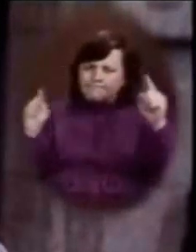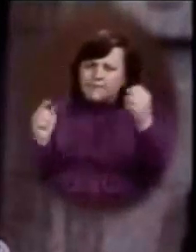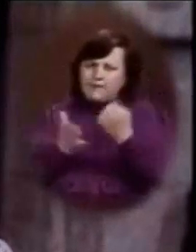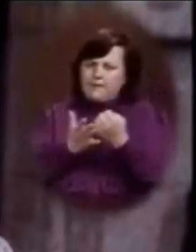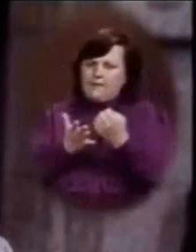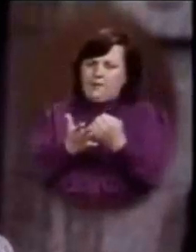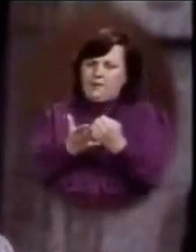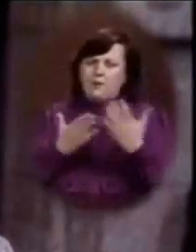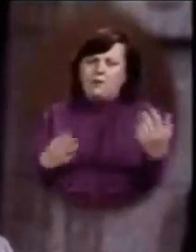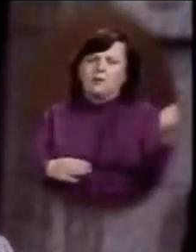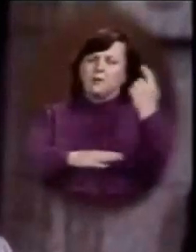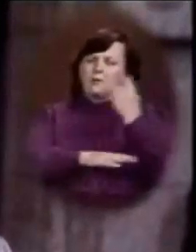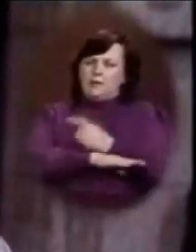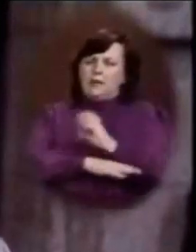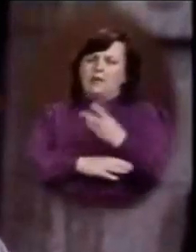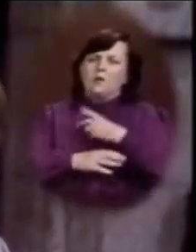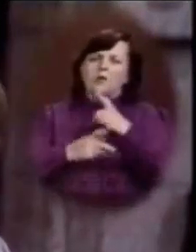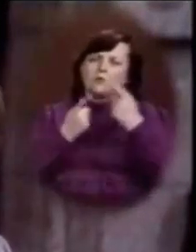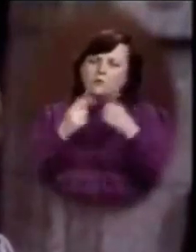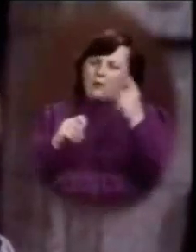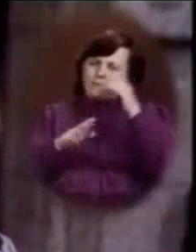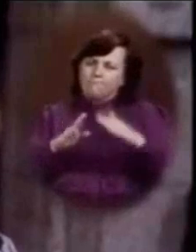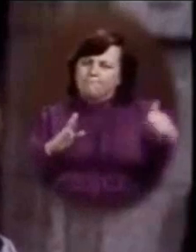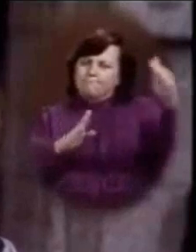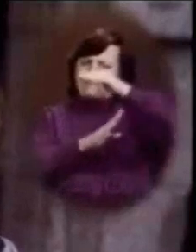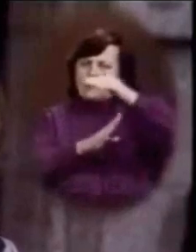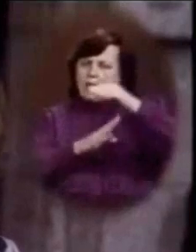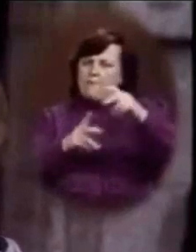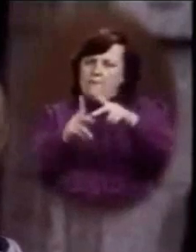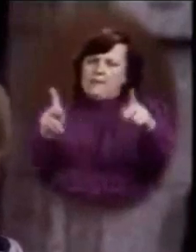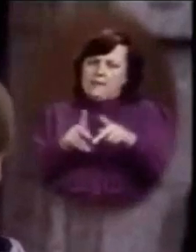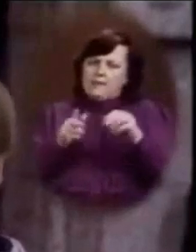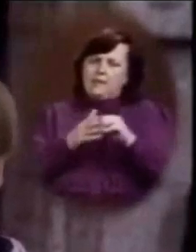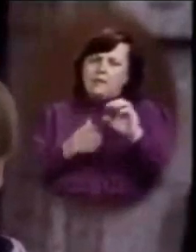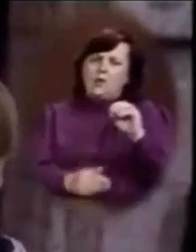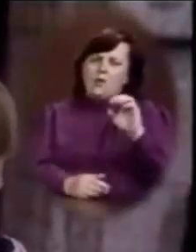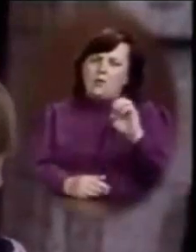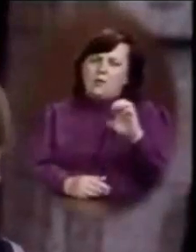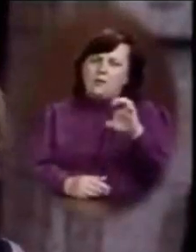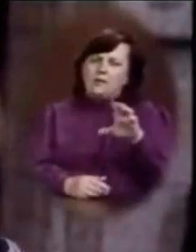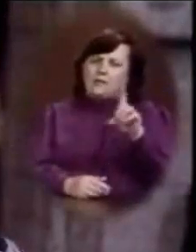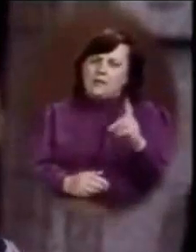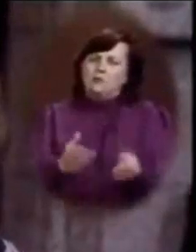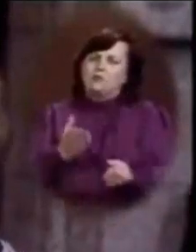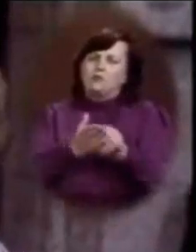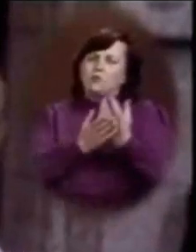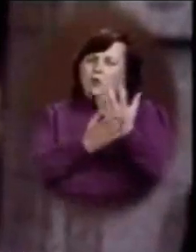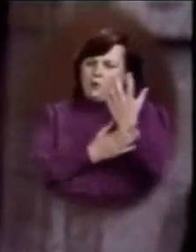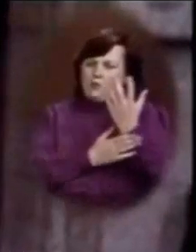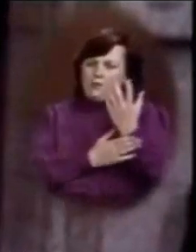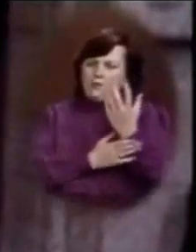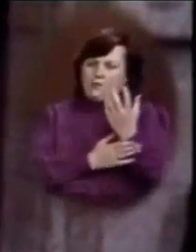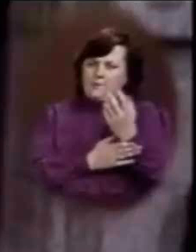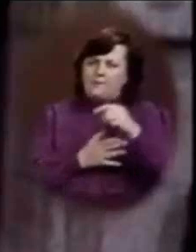And today we jostle for the top place in the OECD's growth stakes. Among the